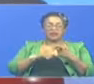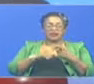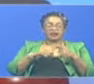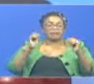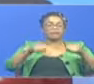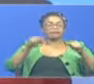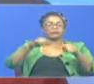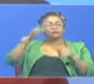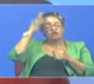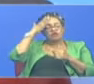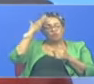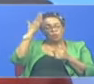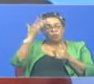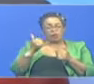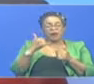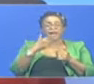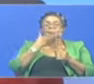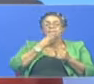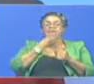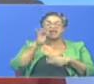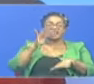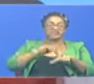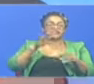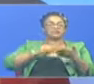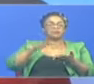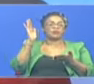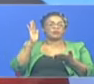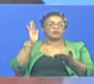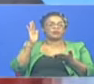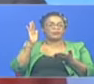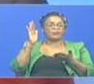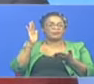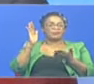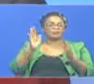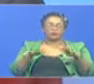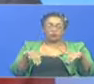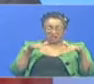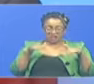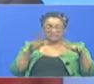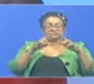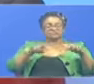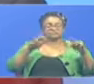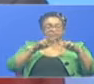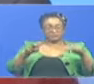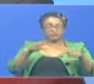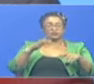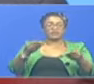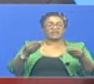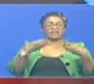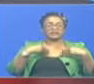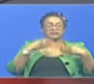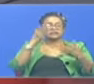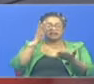nini wanaume wanaathirika zaidi. Tuongoje mpaka utafiti itupe hiyo